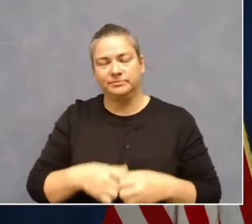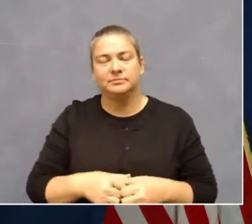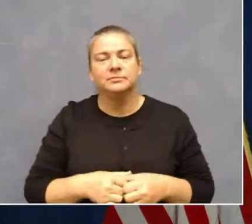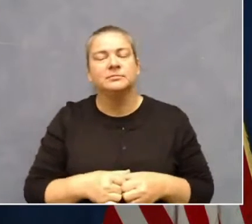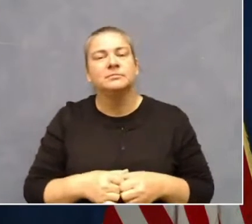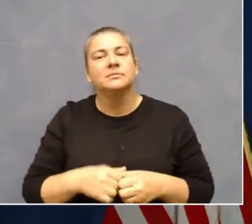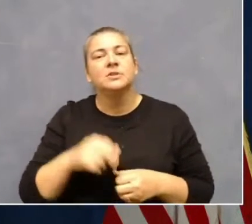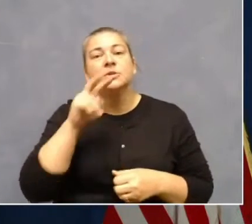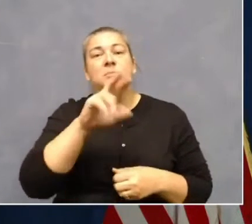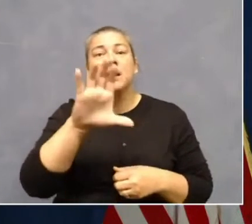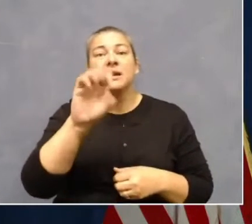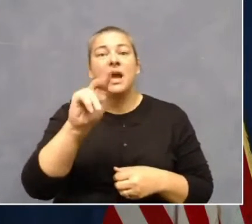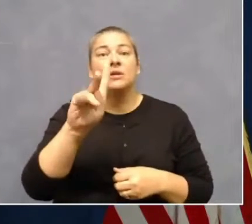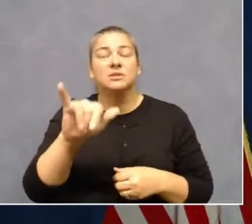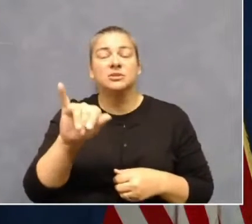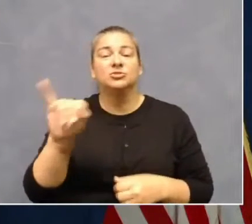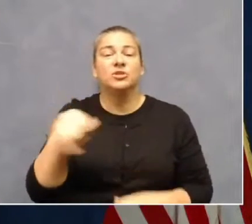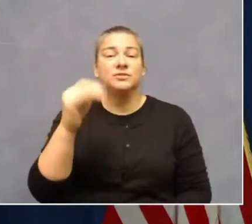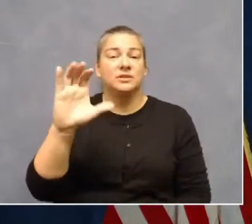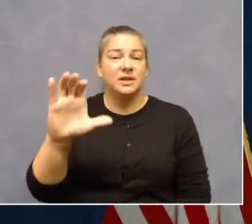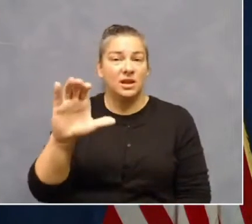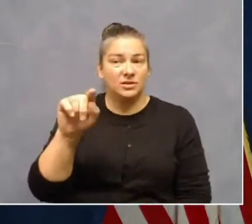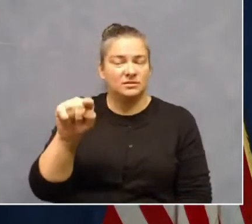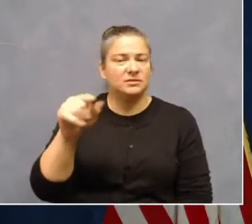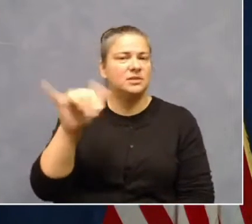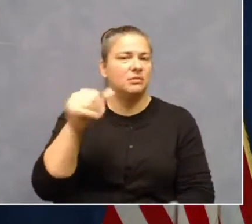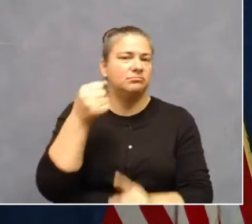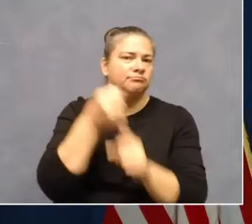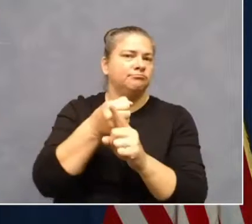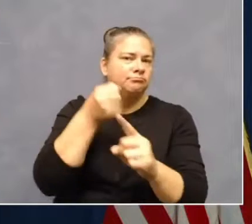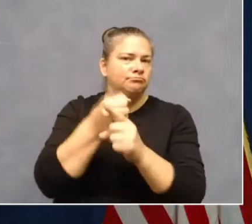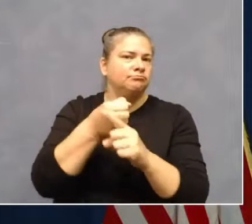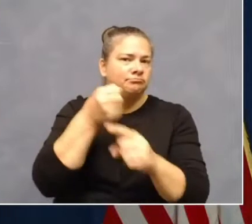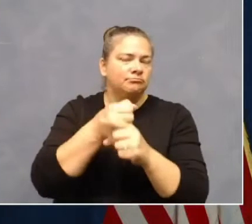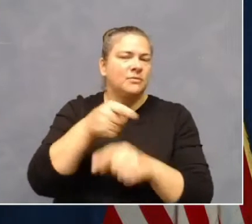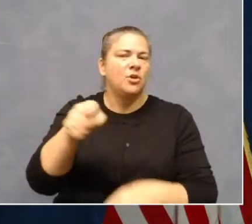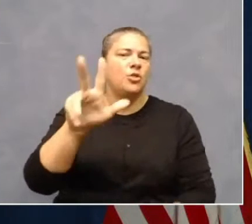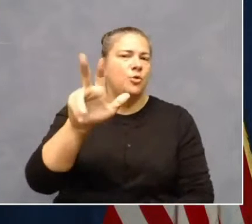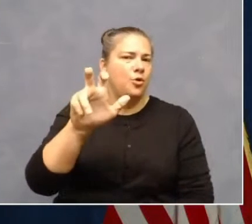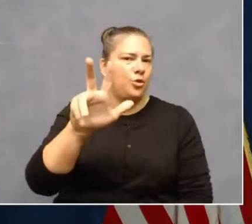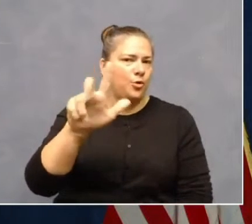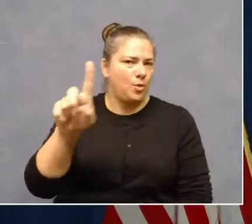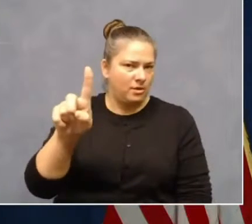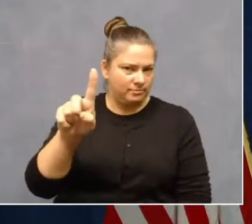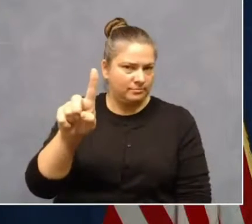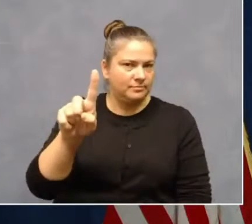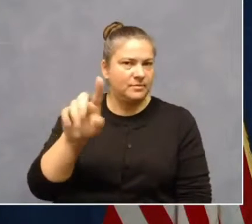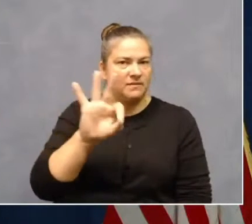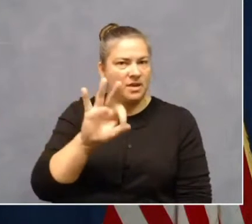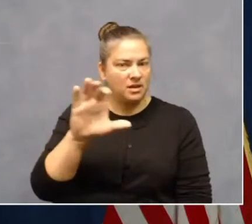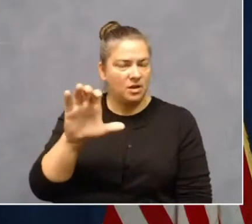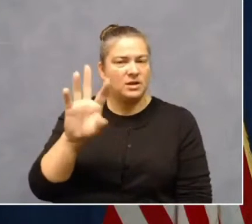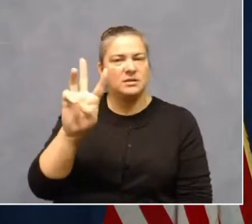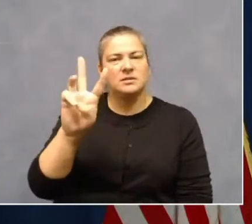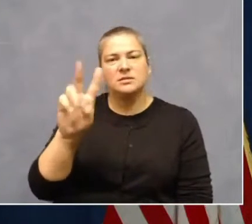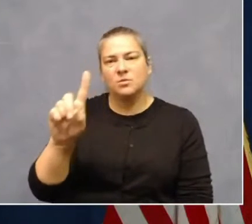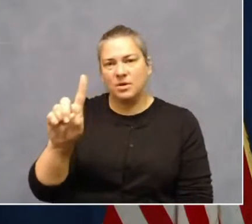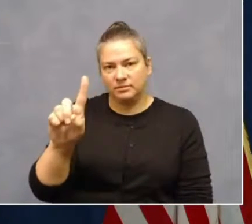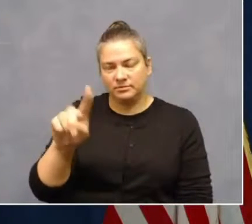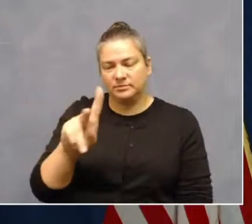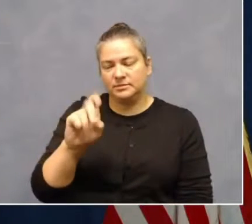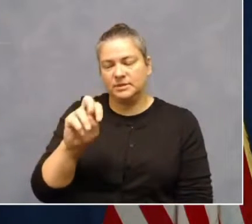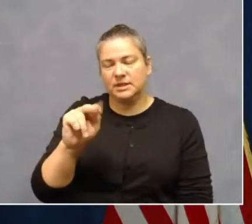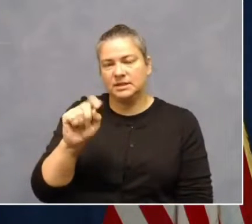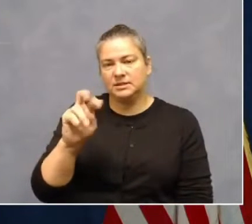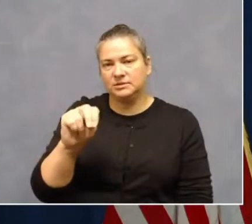county, Jefferson continues to be hit very hard with 331, Fayette with 61, Kenton with